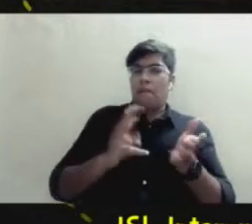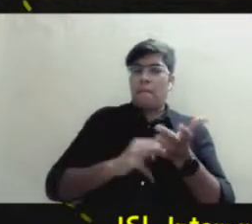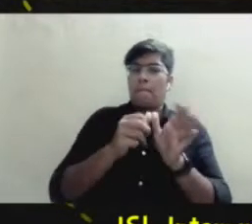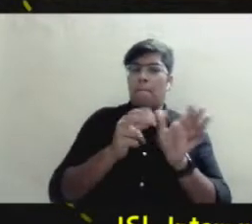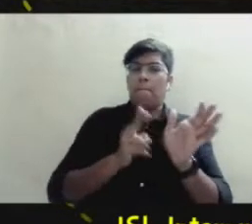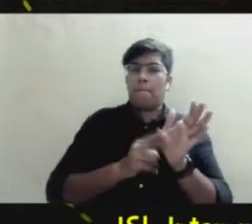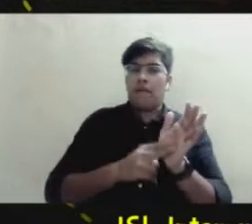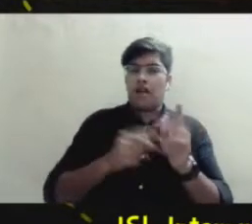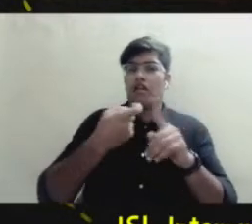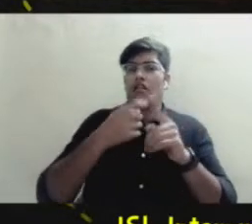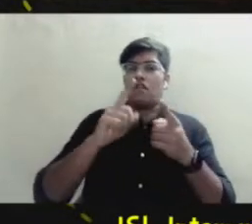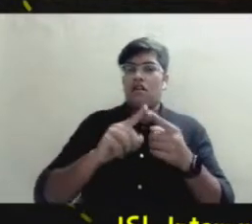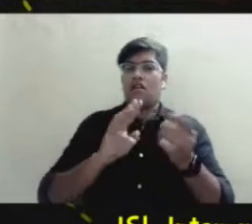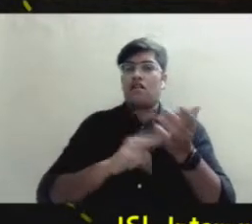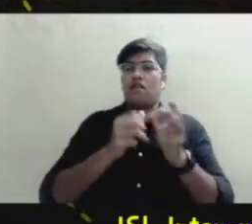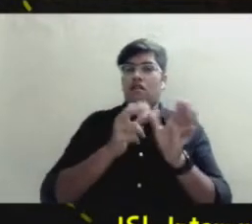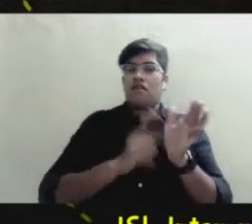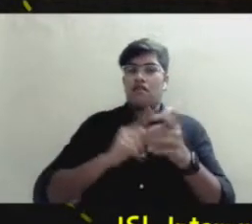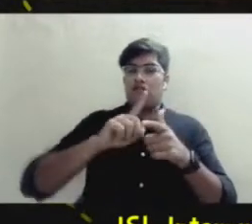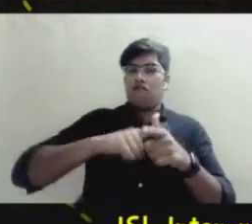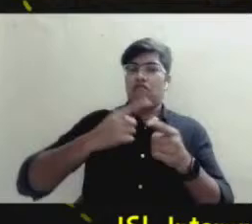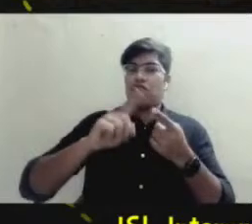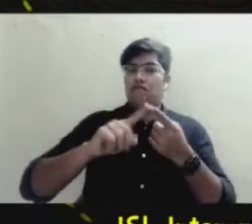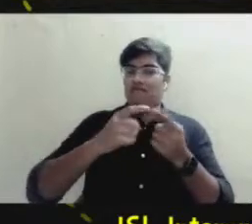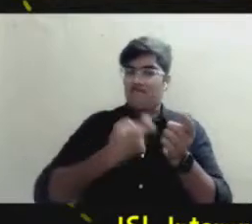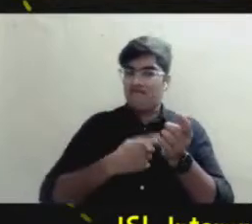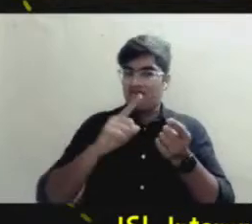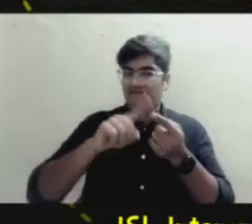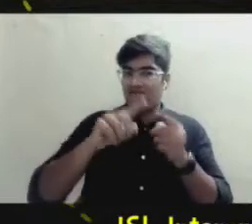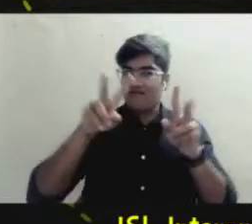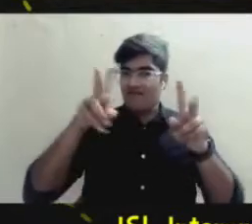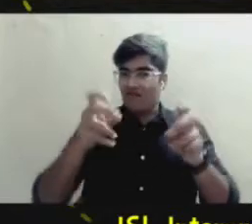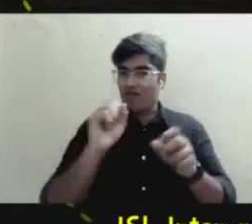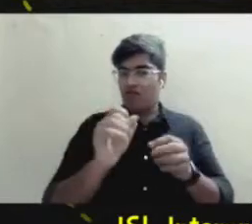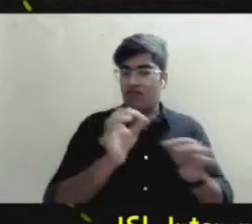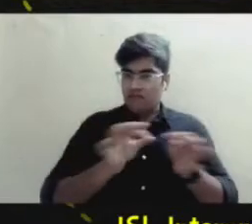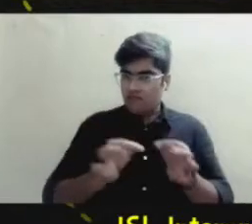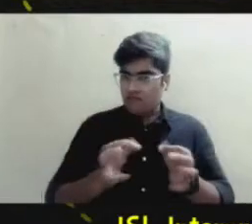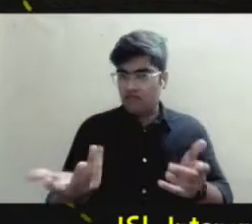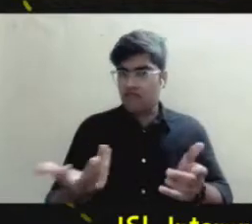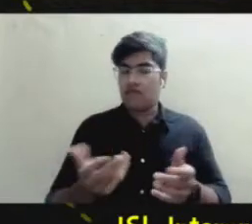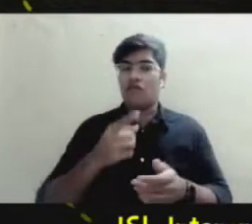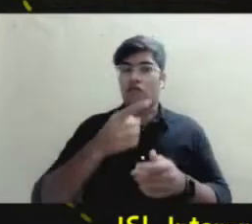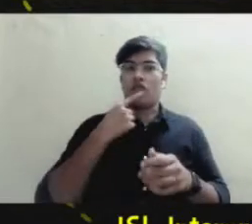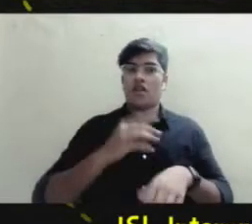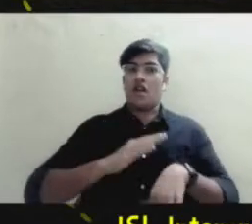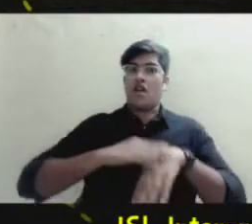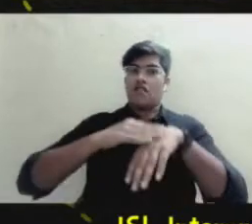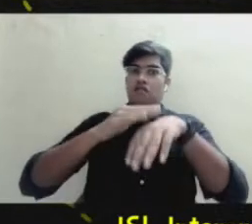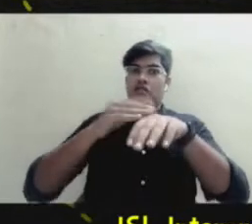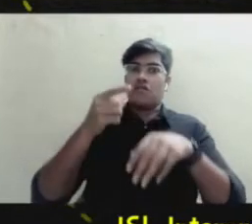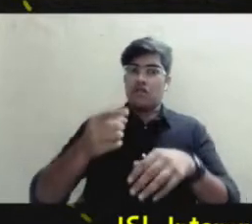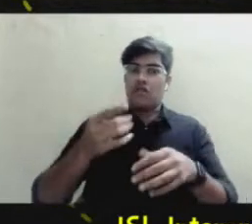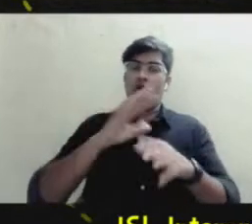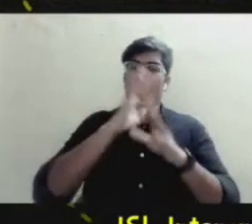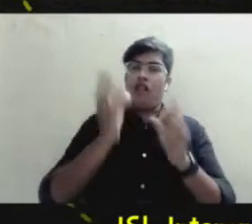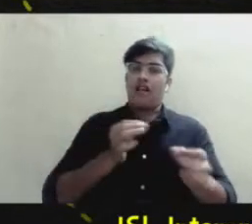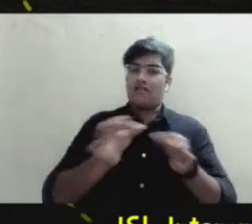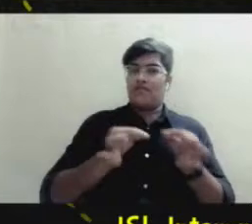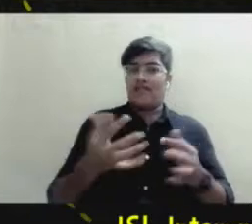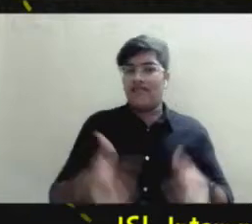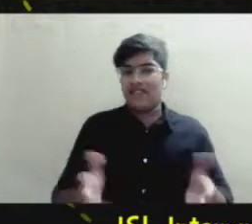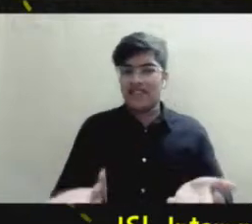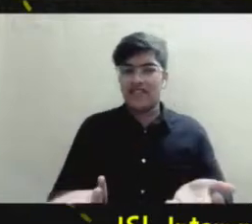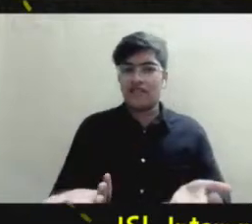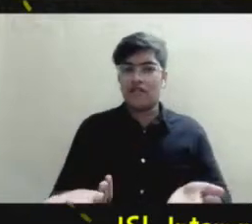work. Yeah, and you described the the whole experience with Manke Manjire already, because that